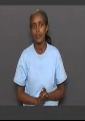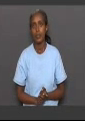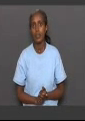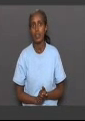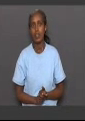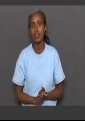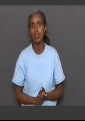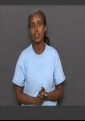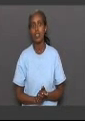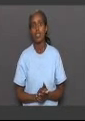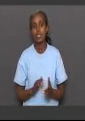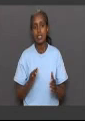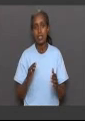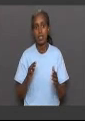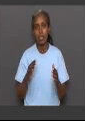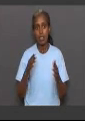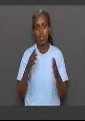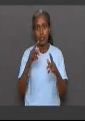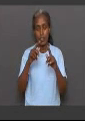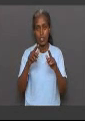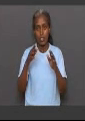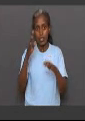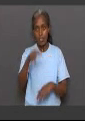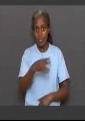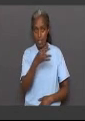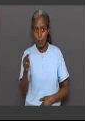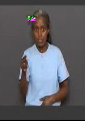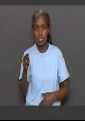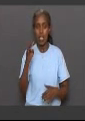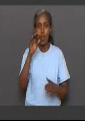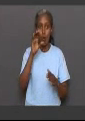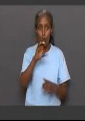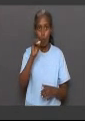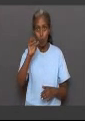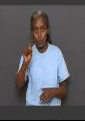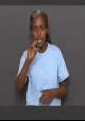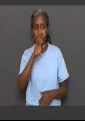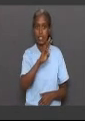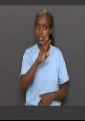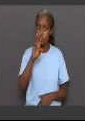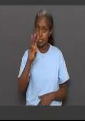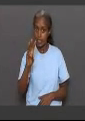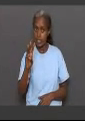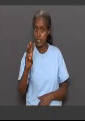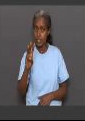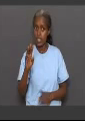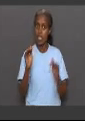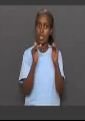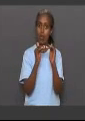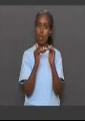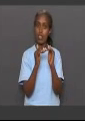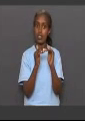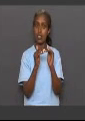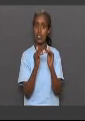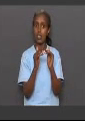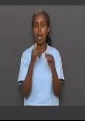A glance at our tables tells us that cosine 66